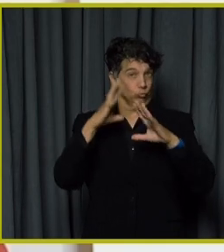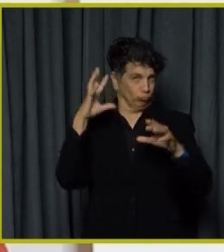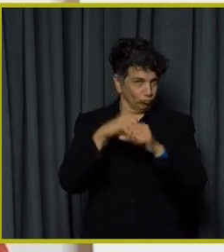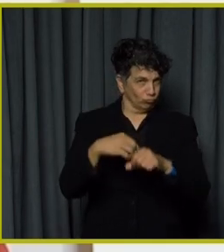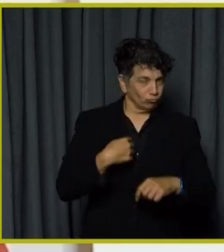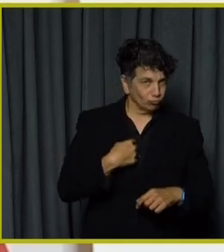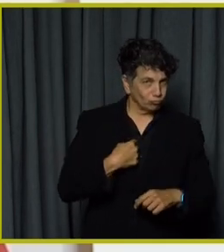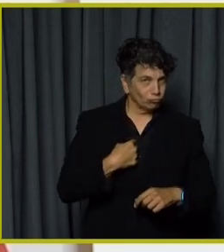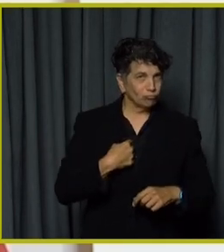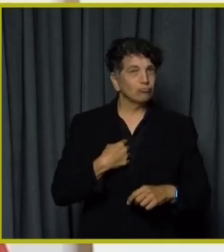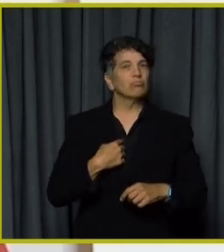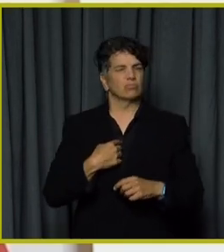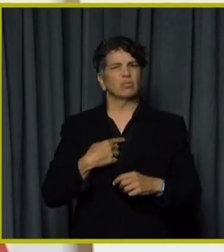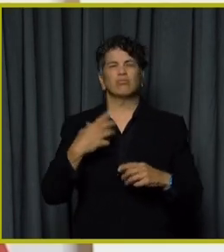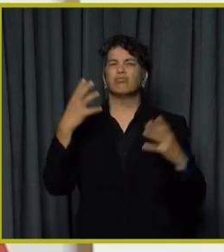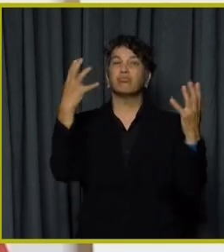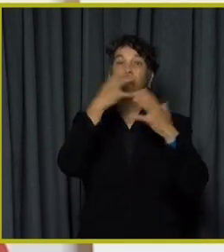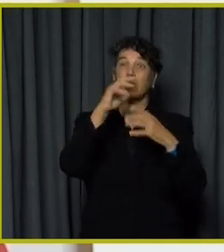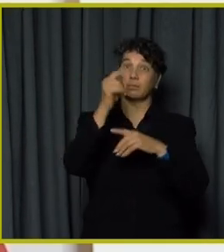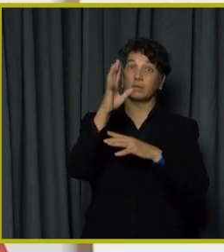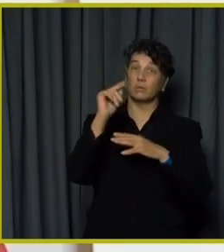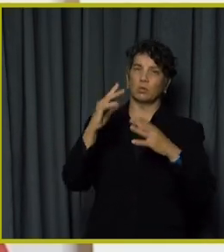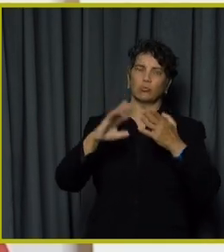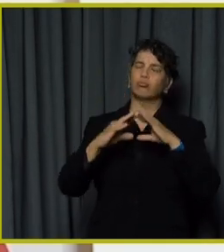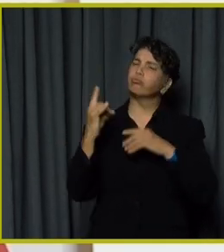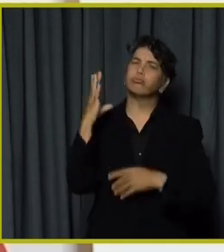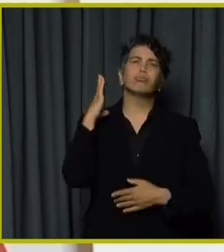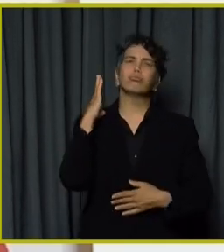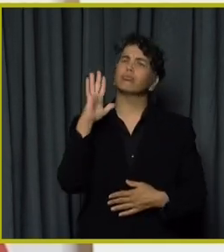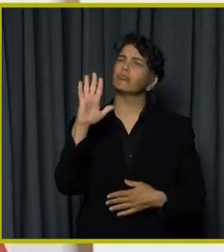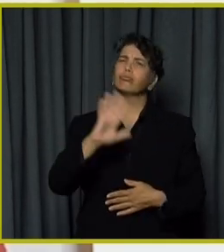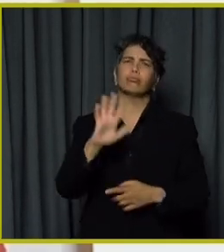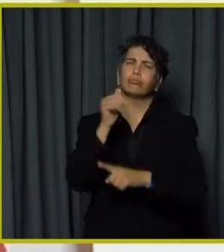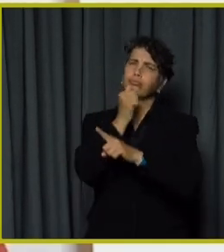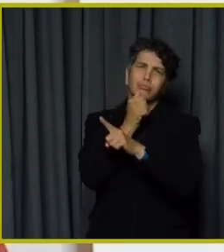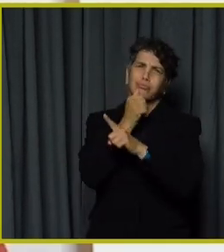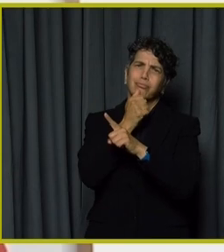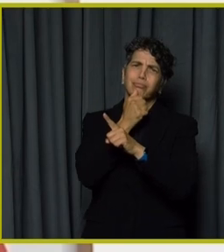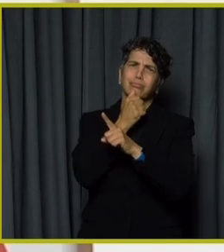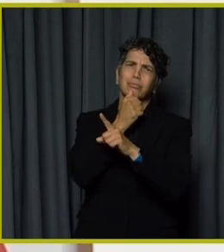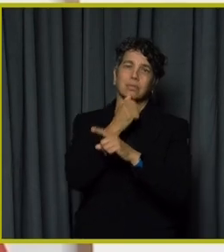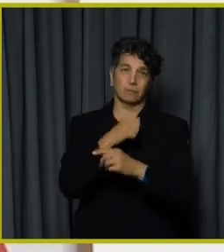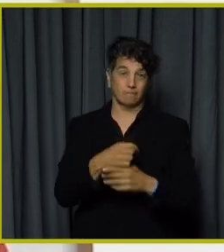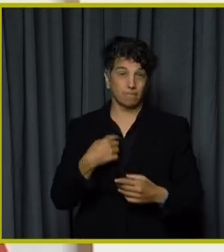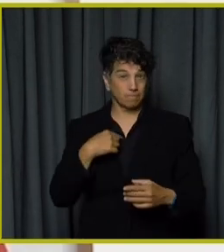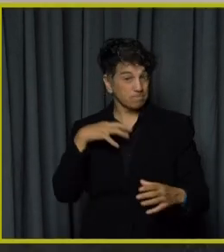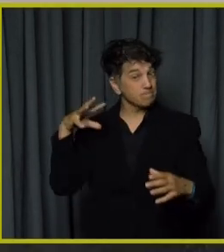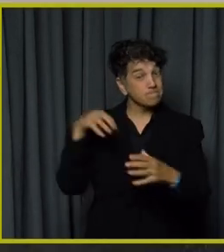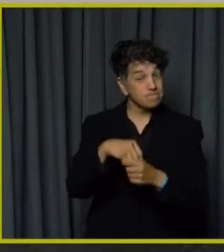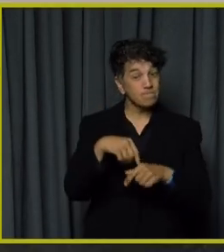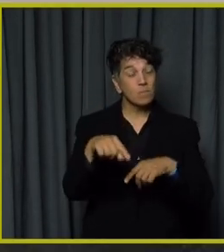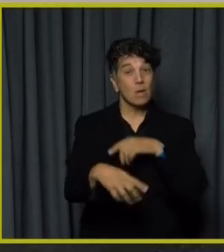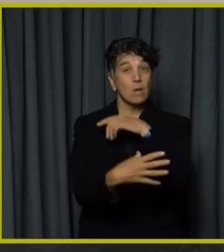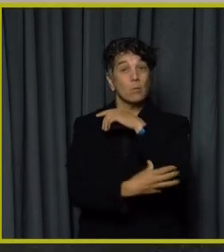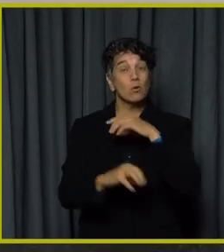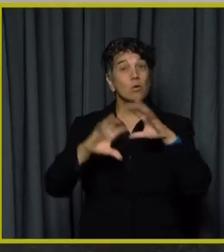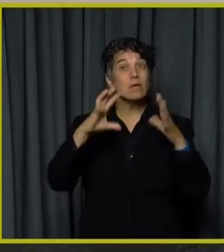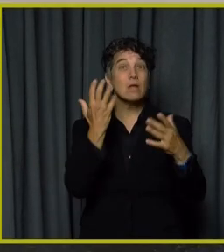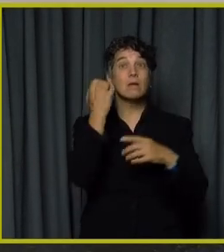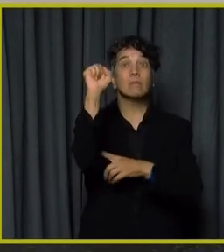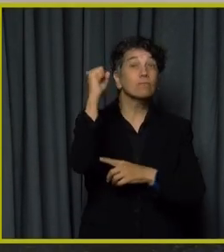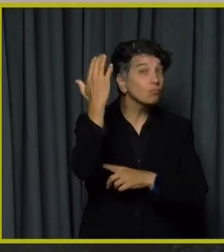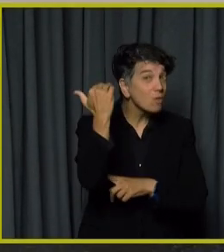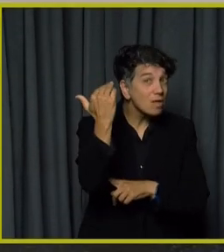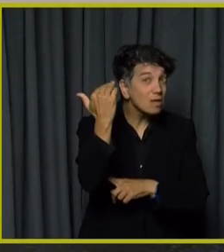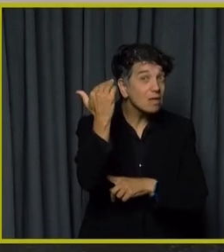here today as part of the Poor People's Campaign, a national call for moral revival. Did you know